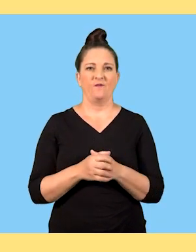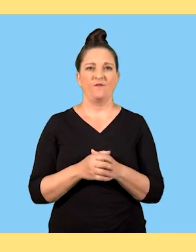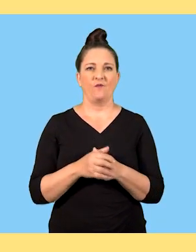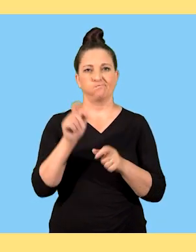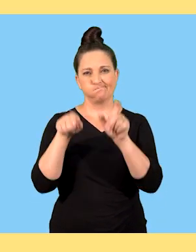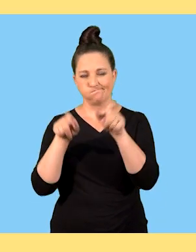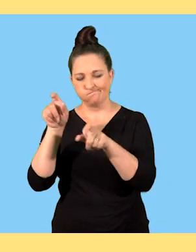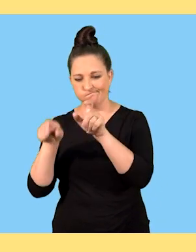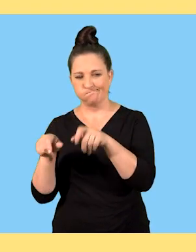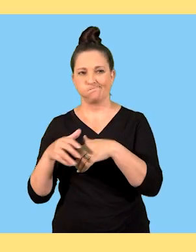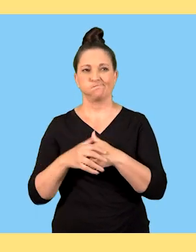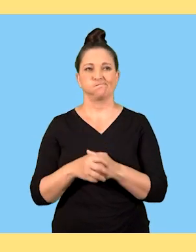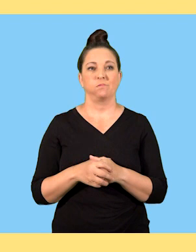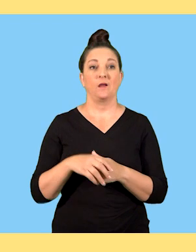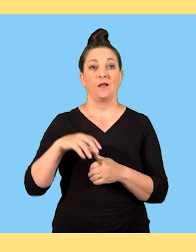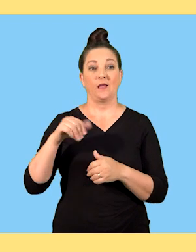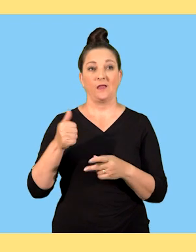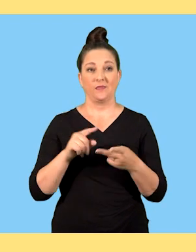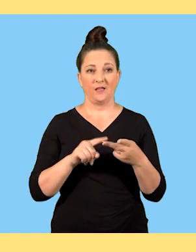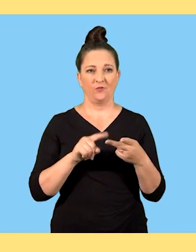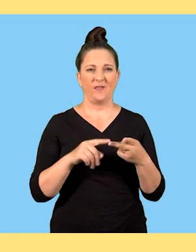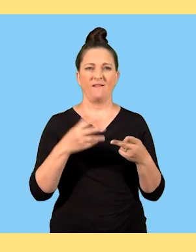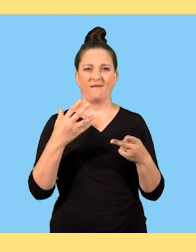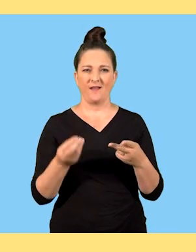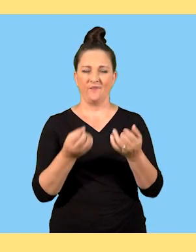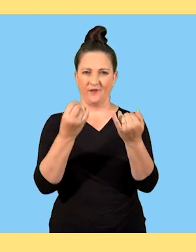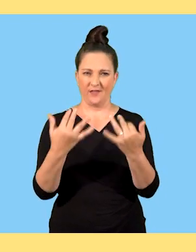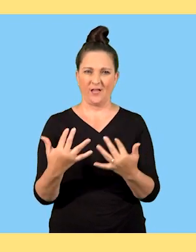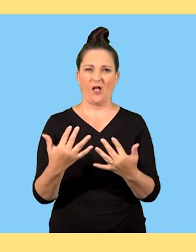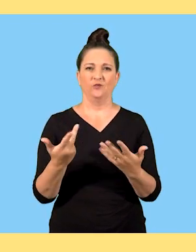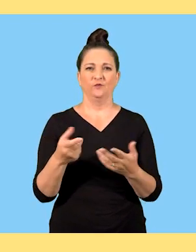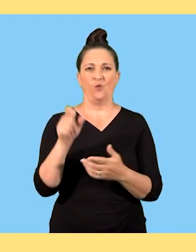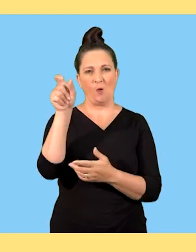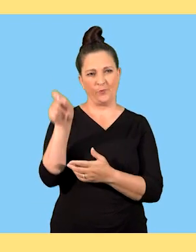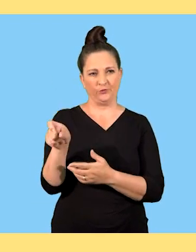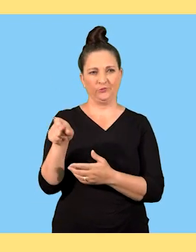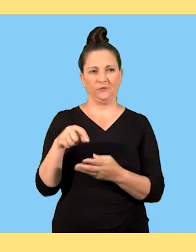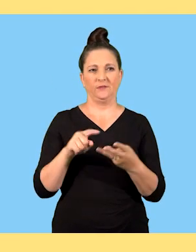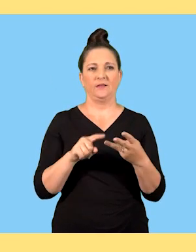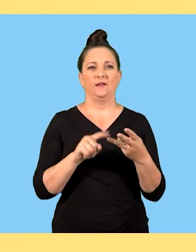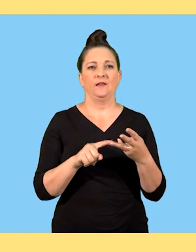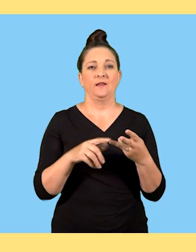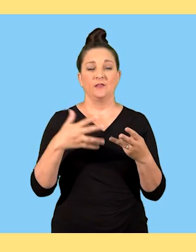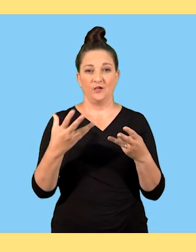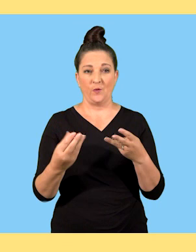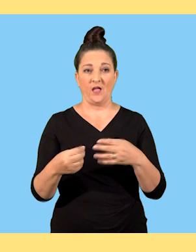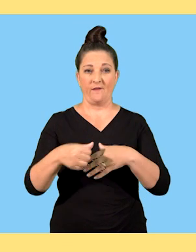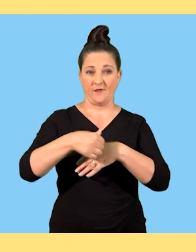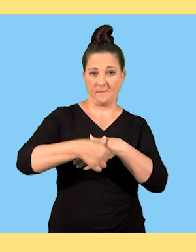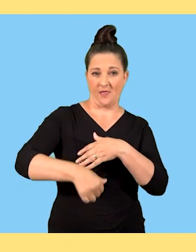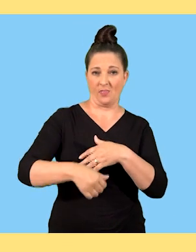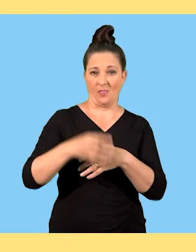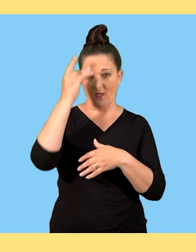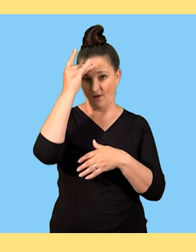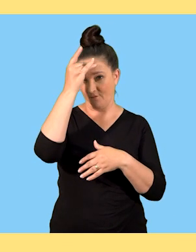we have the account of a debtor that must be written off, advertising paid for the month of March, so we have depreciation as